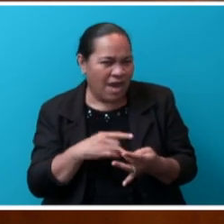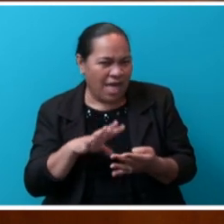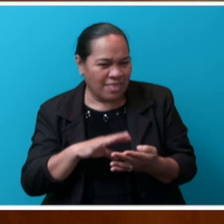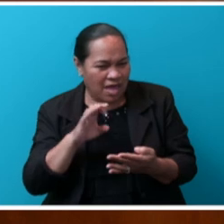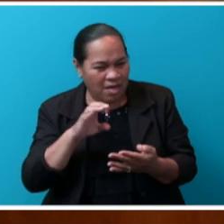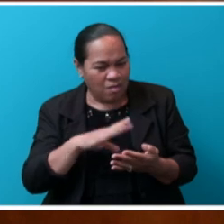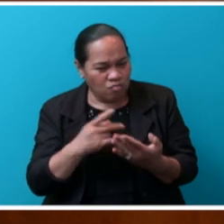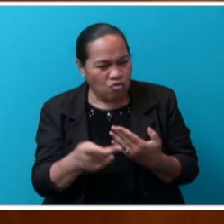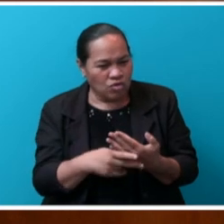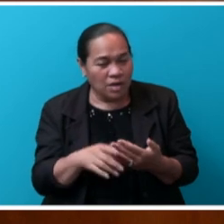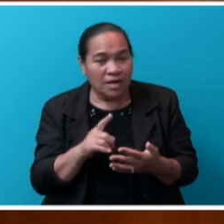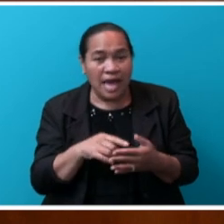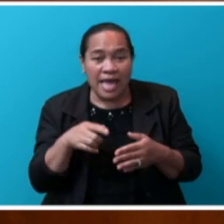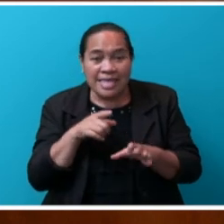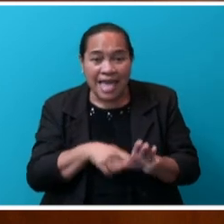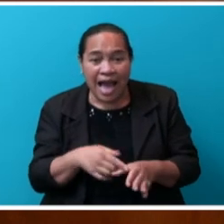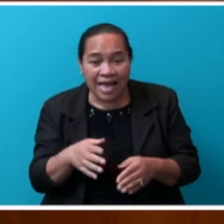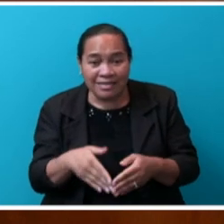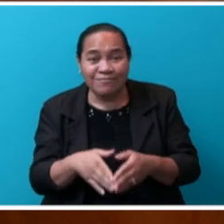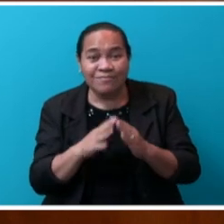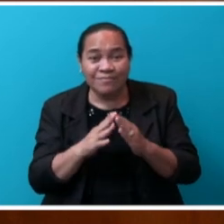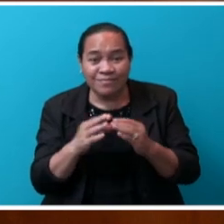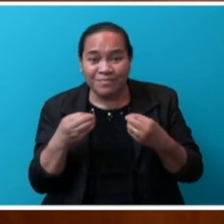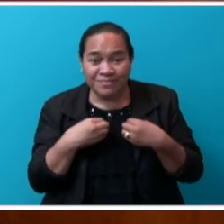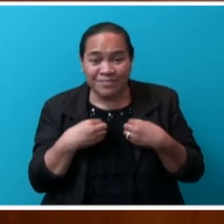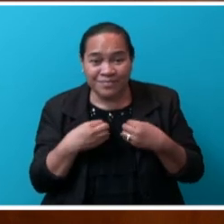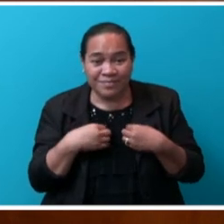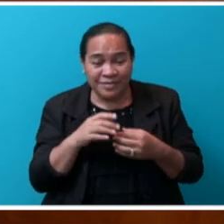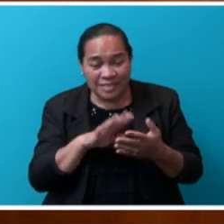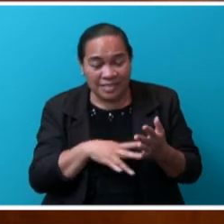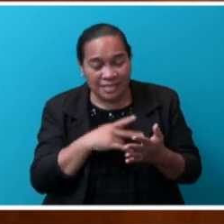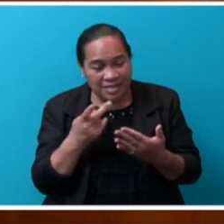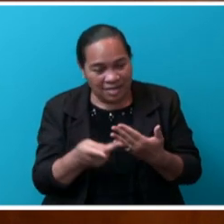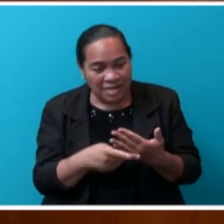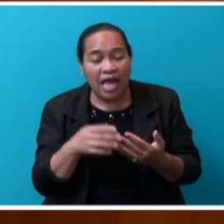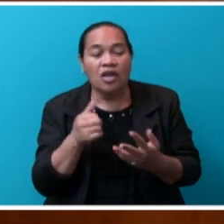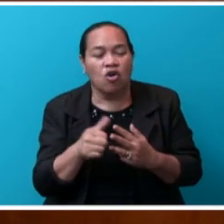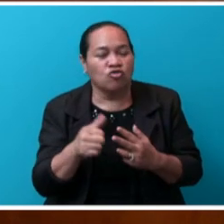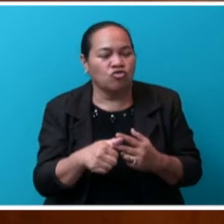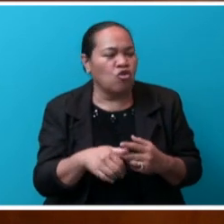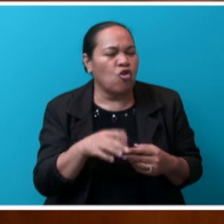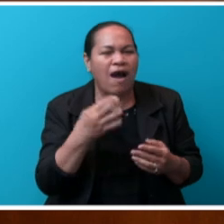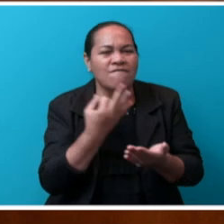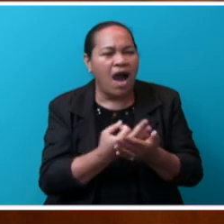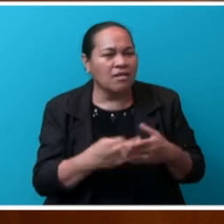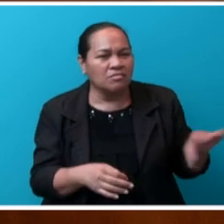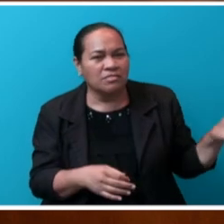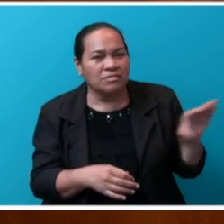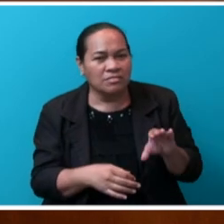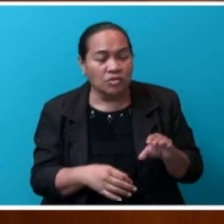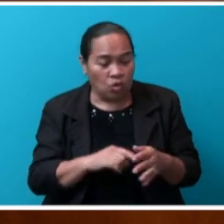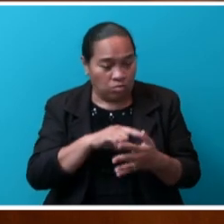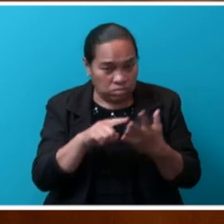Young Entrepreneur Scheme. And 6, Cooperative Development Fund, CDF. The speakers, among